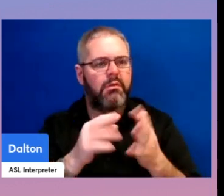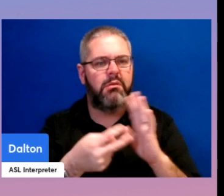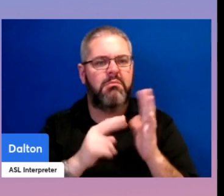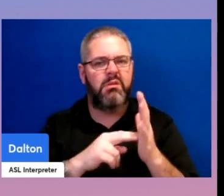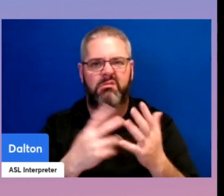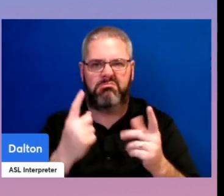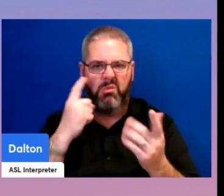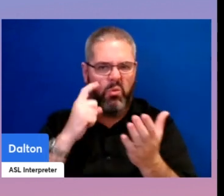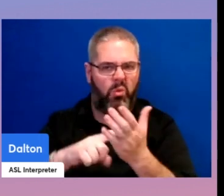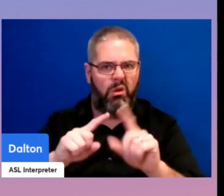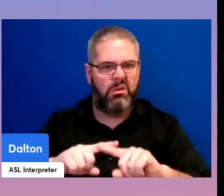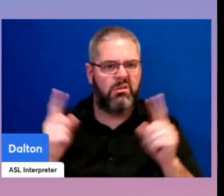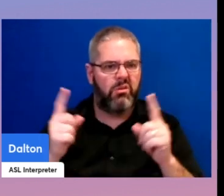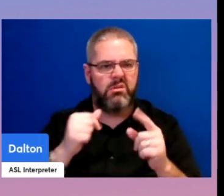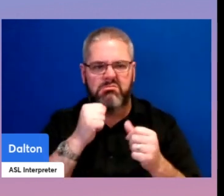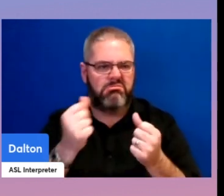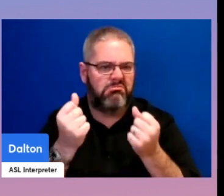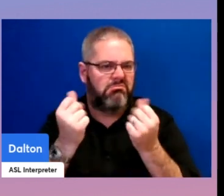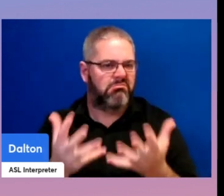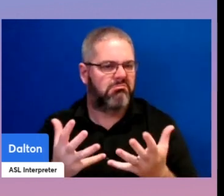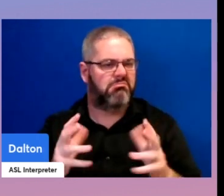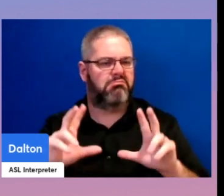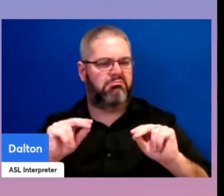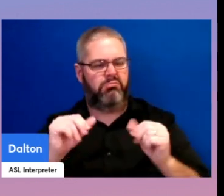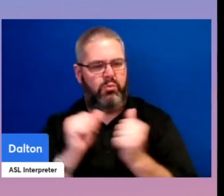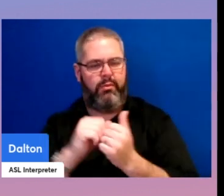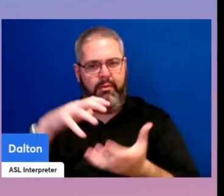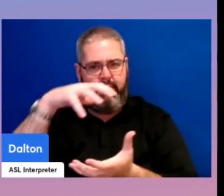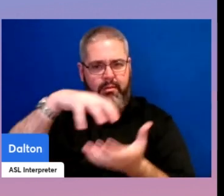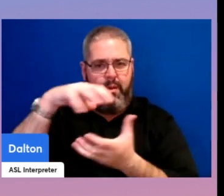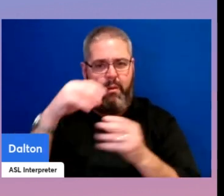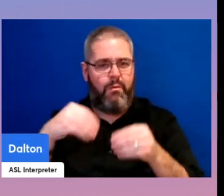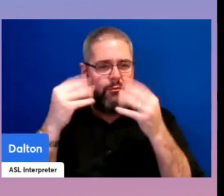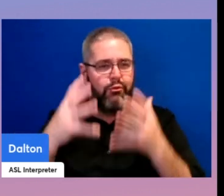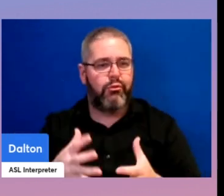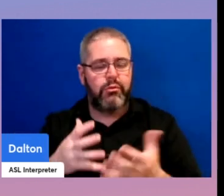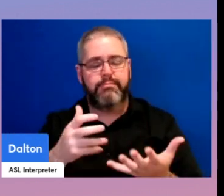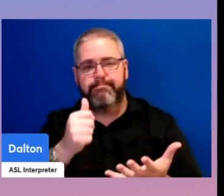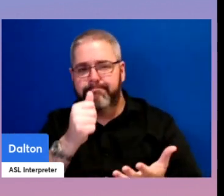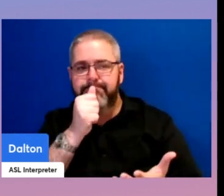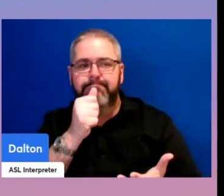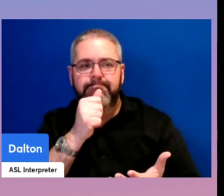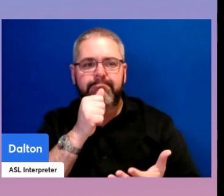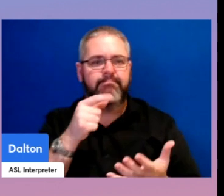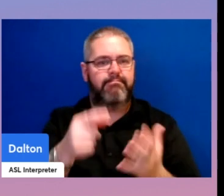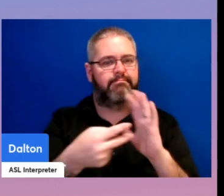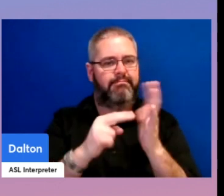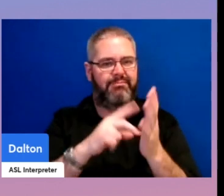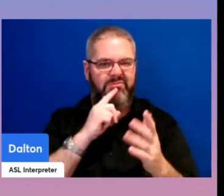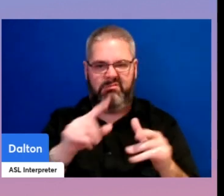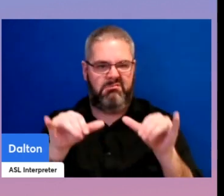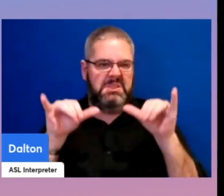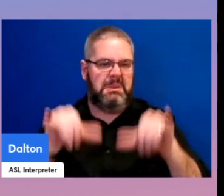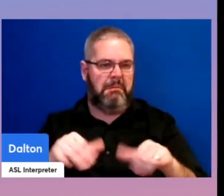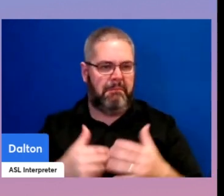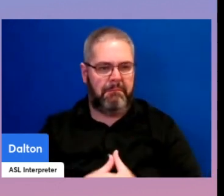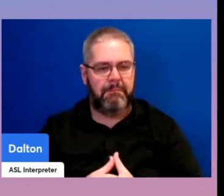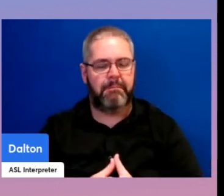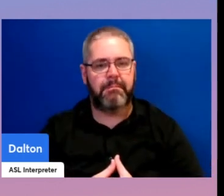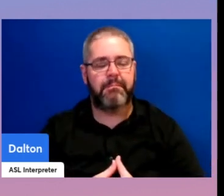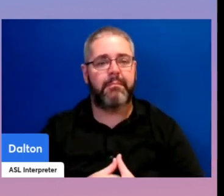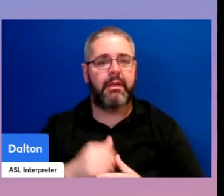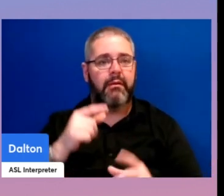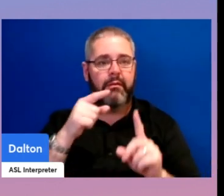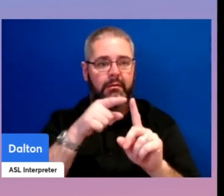the way it is configured for other cloud providers. Secrets, it is essentially the same.